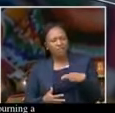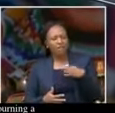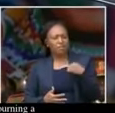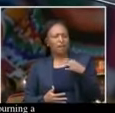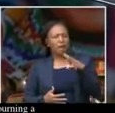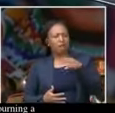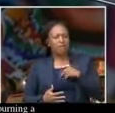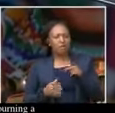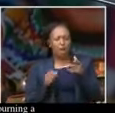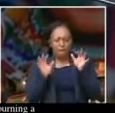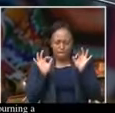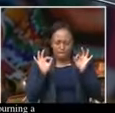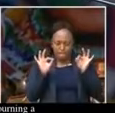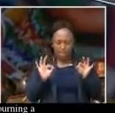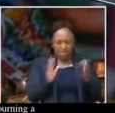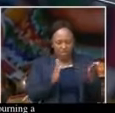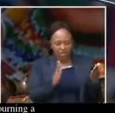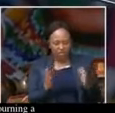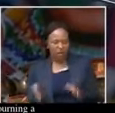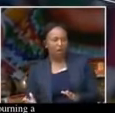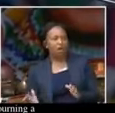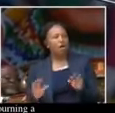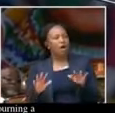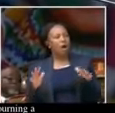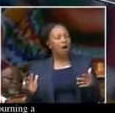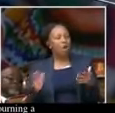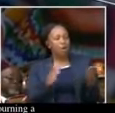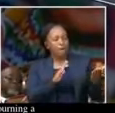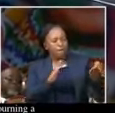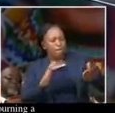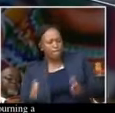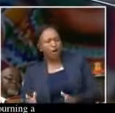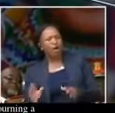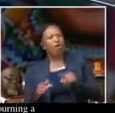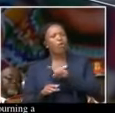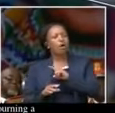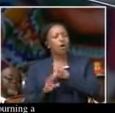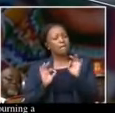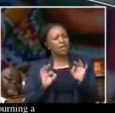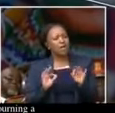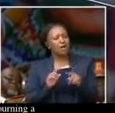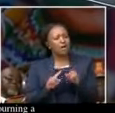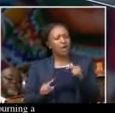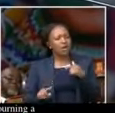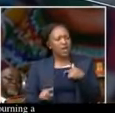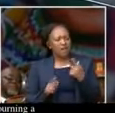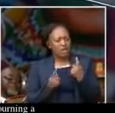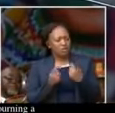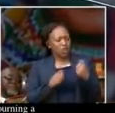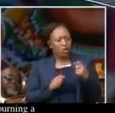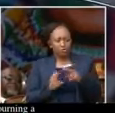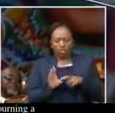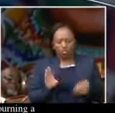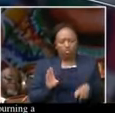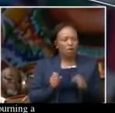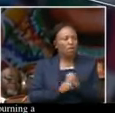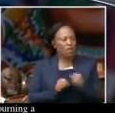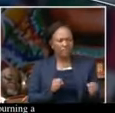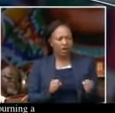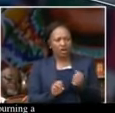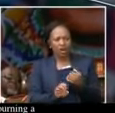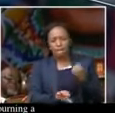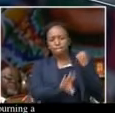a perfect death, a death of a revolutionary, because she never sold out. We should all be